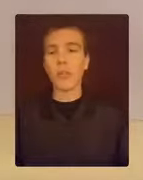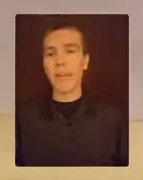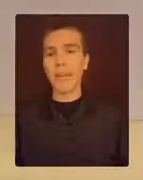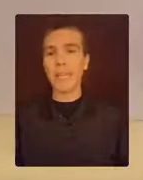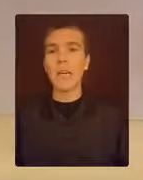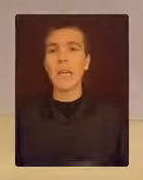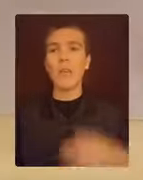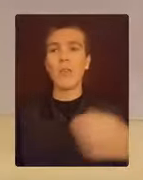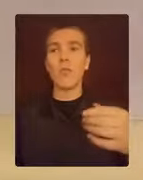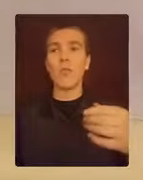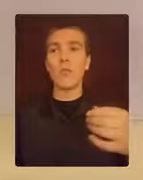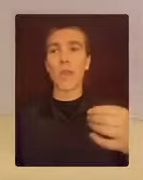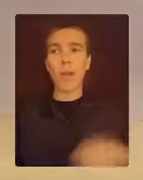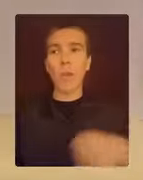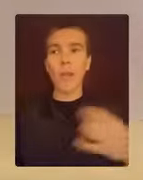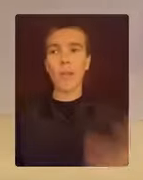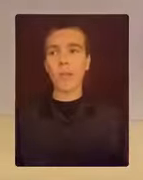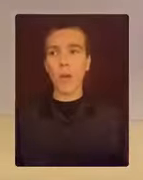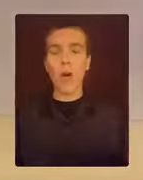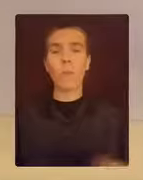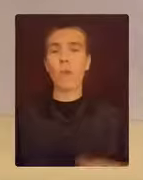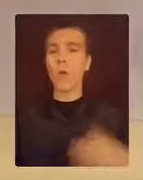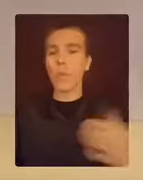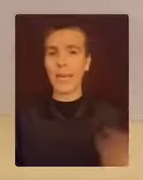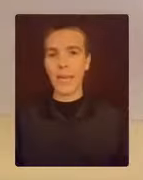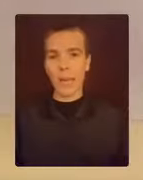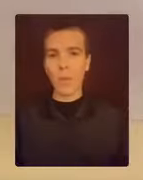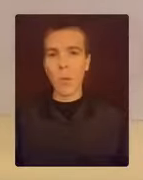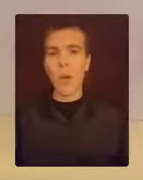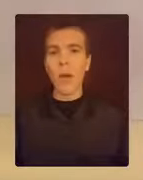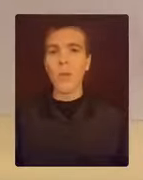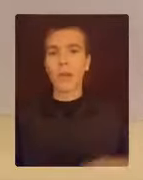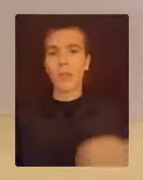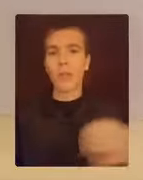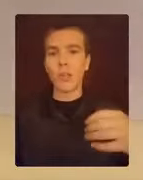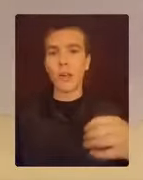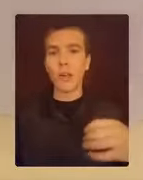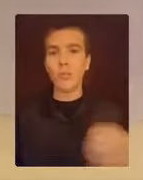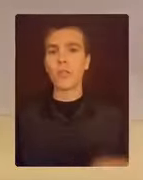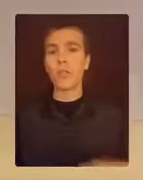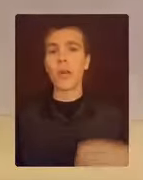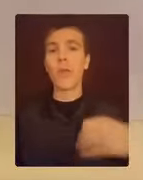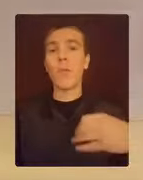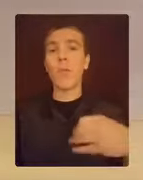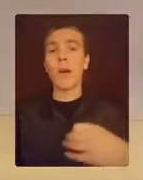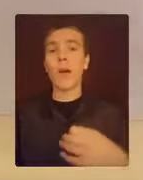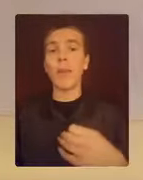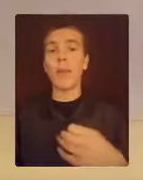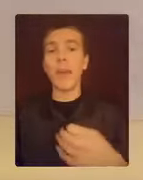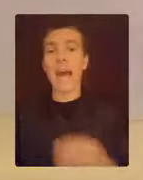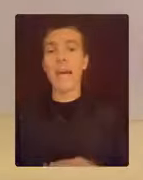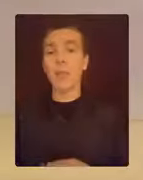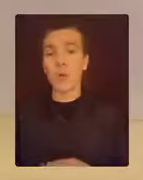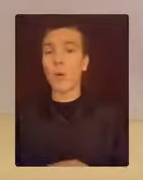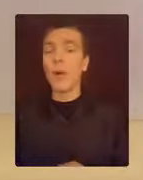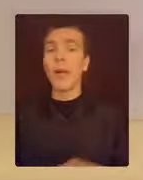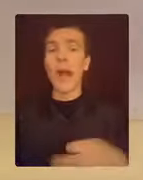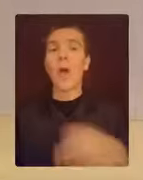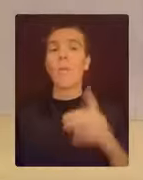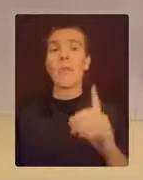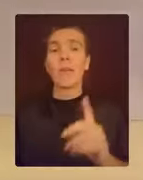on command, you take away the alarm. You won't need it anymore because your lucid dreaming will become